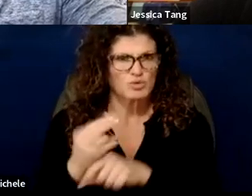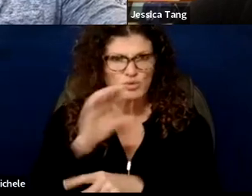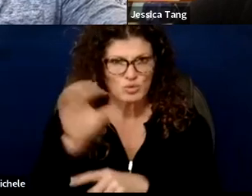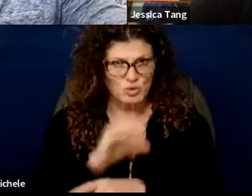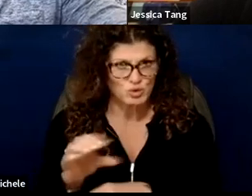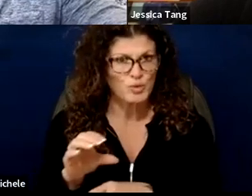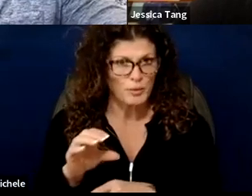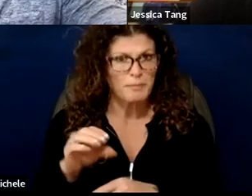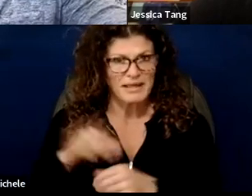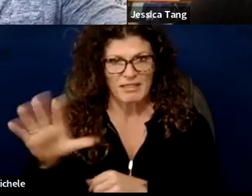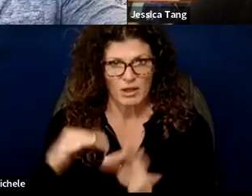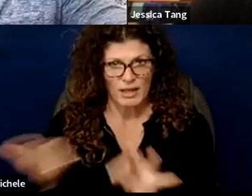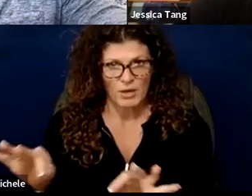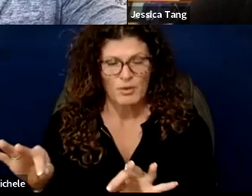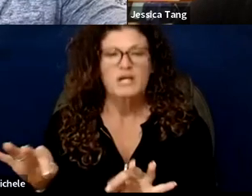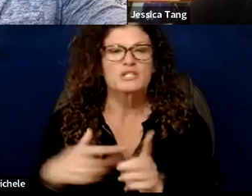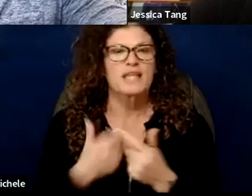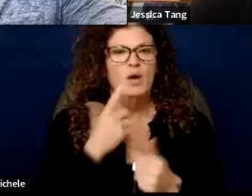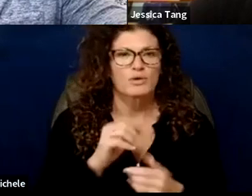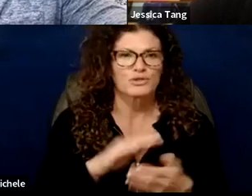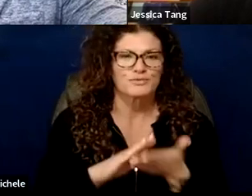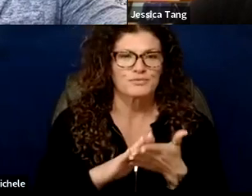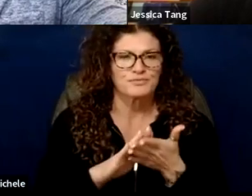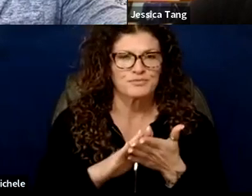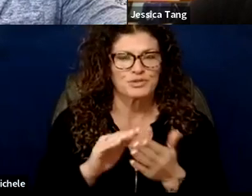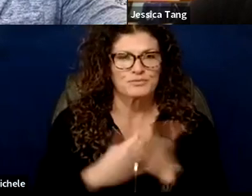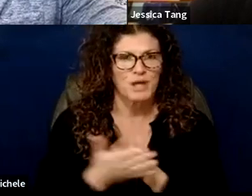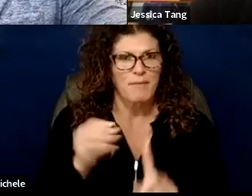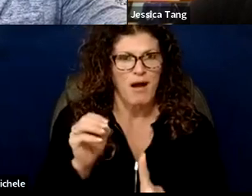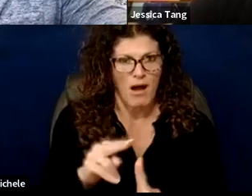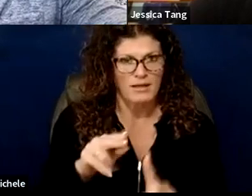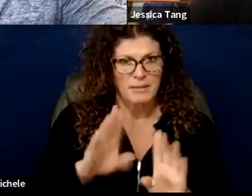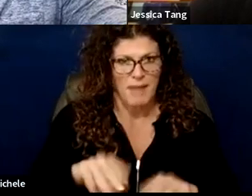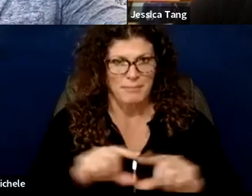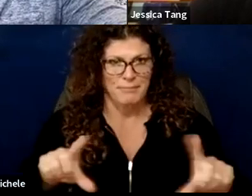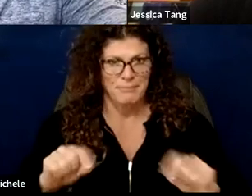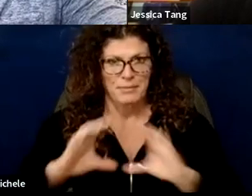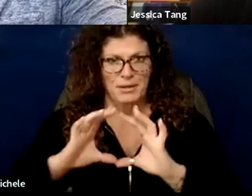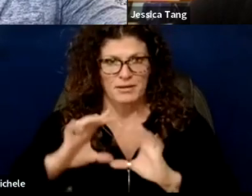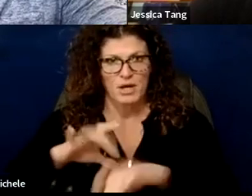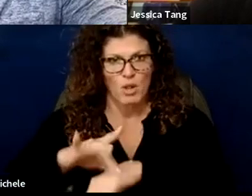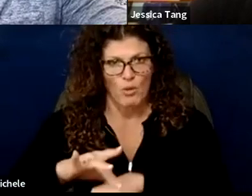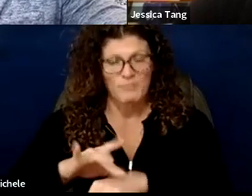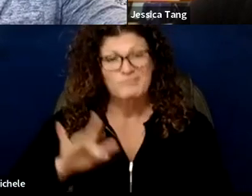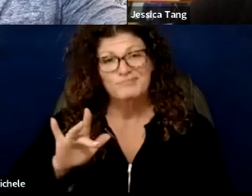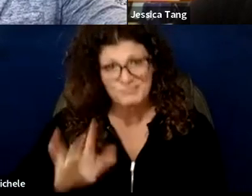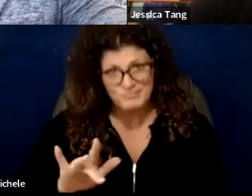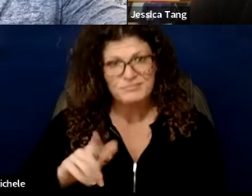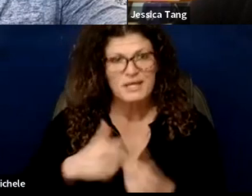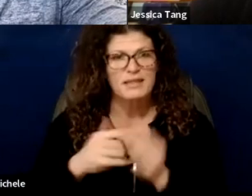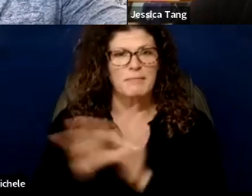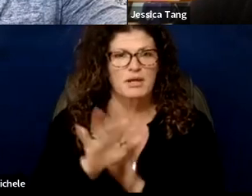the interpretation icon or the globe at the bottom of your screen. Click the icon to select your